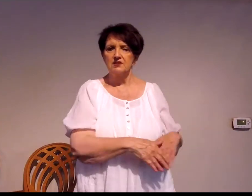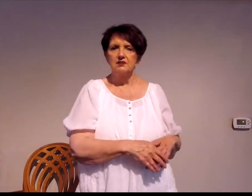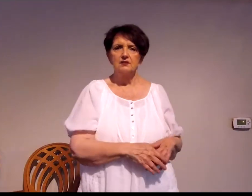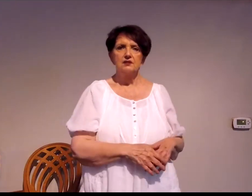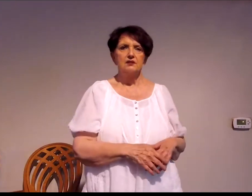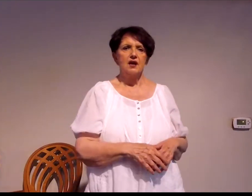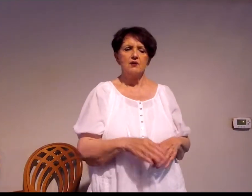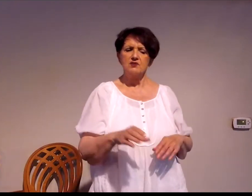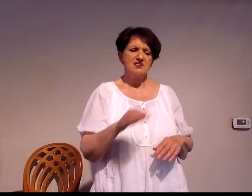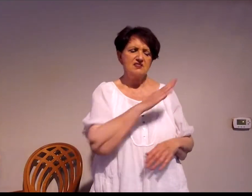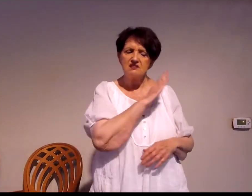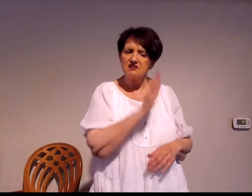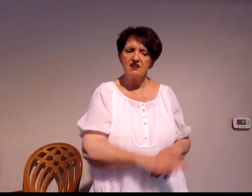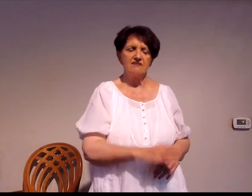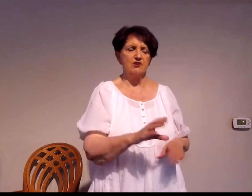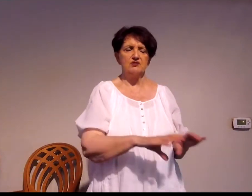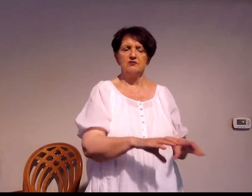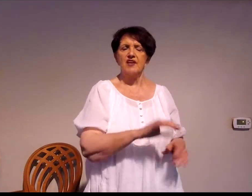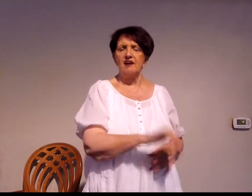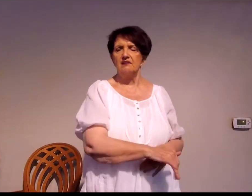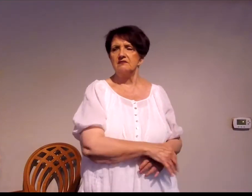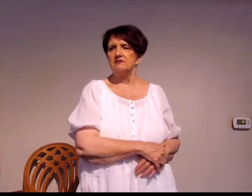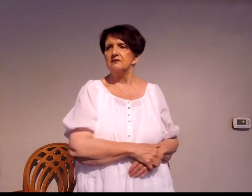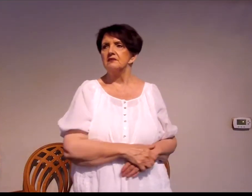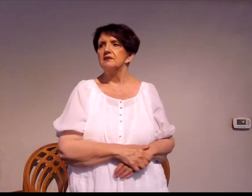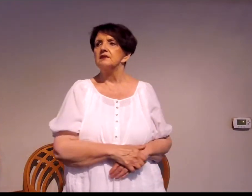someone like that. Or,